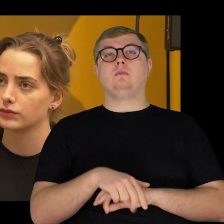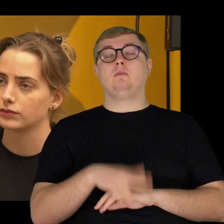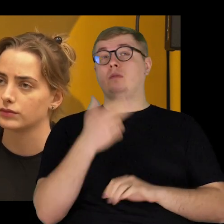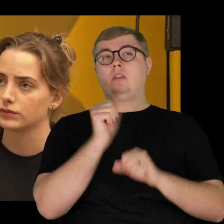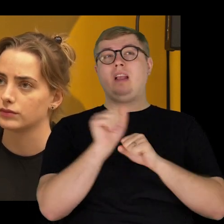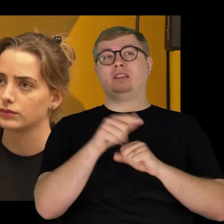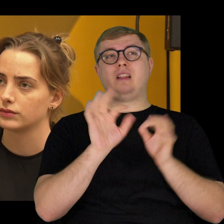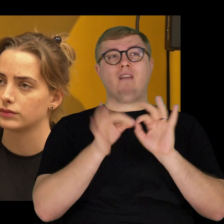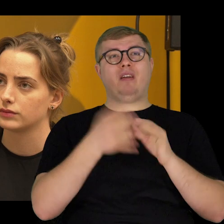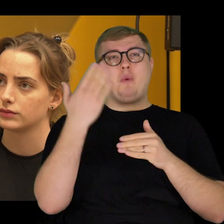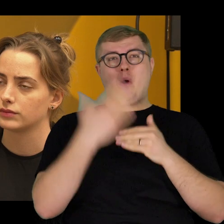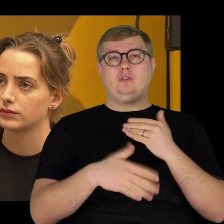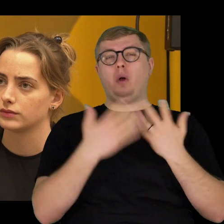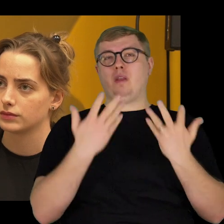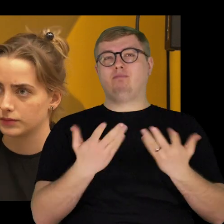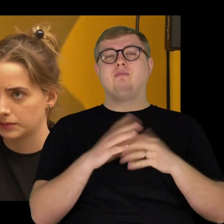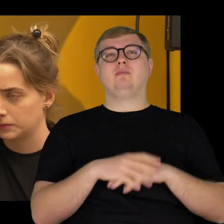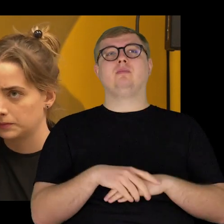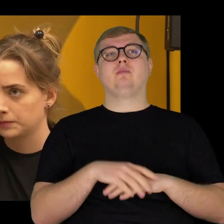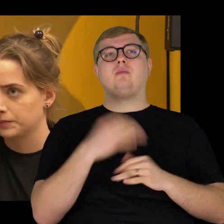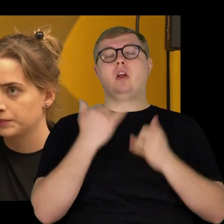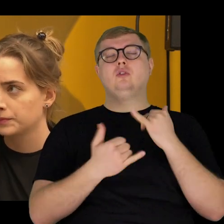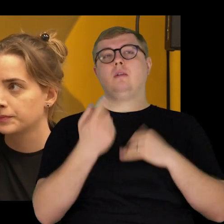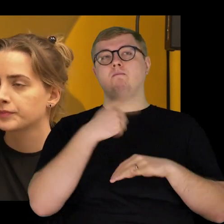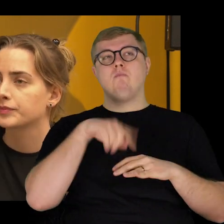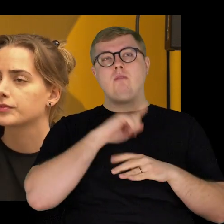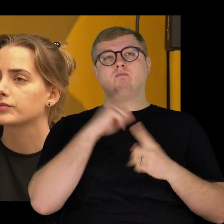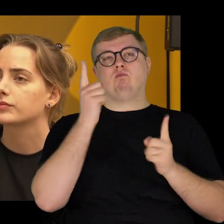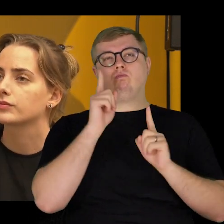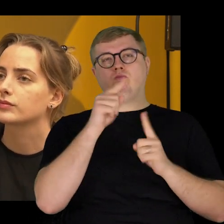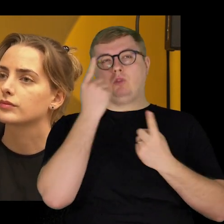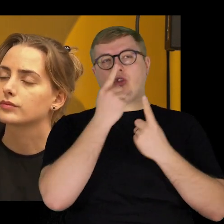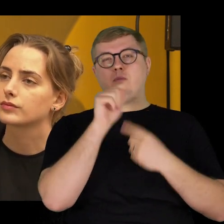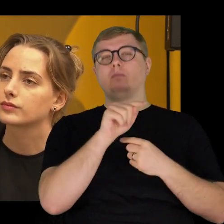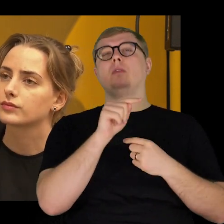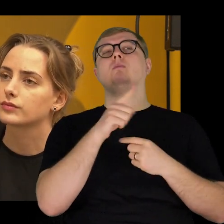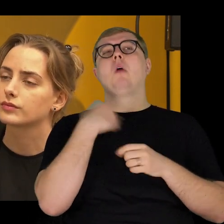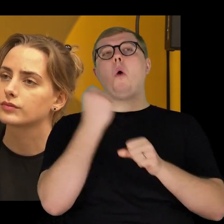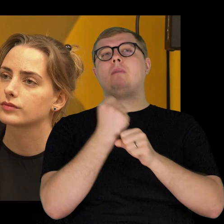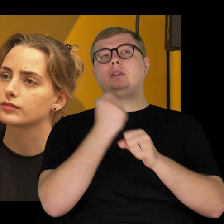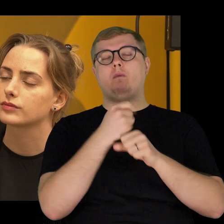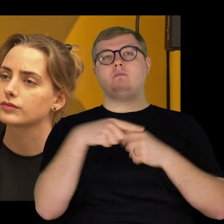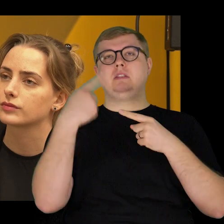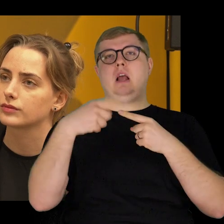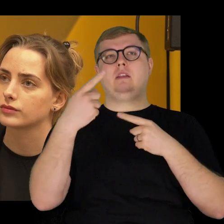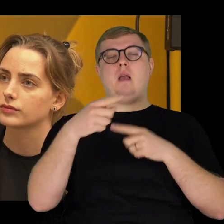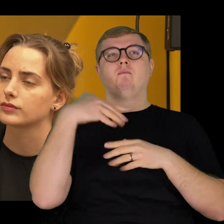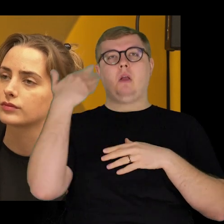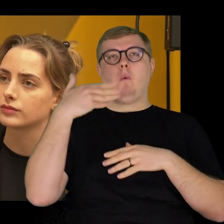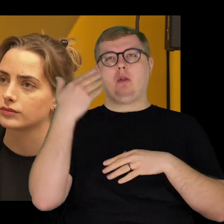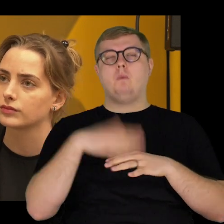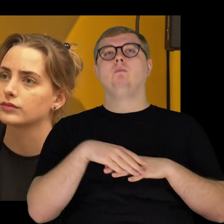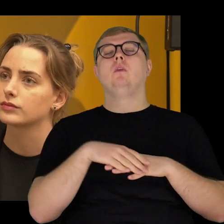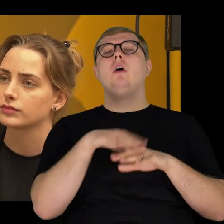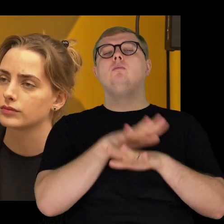even complete in itself. So with that in mind, we were developing this lecture series, Space-Time Matters, where we started to